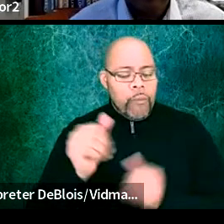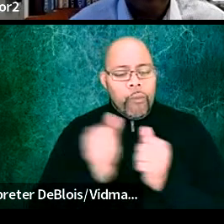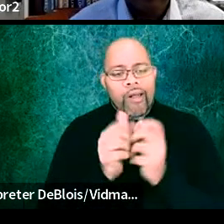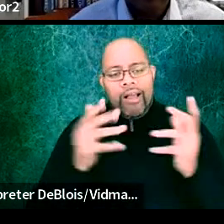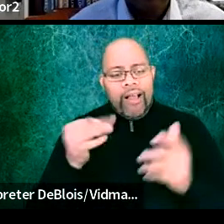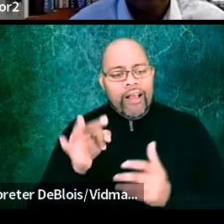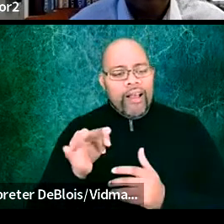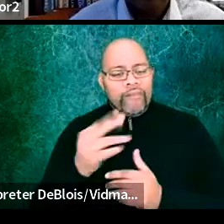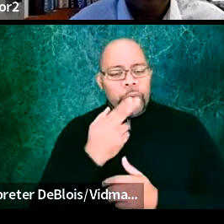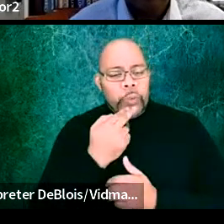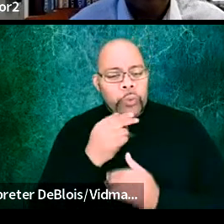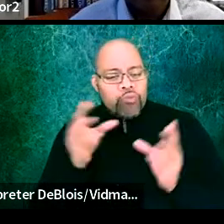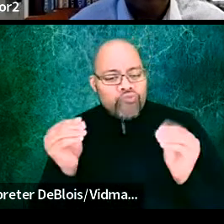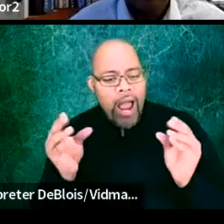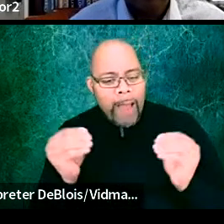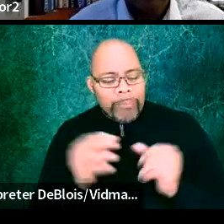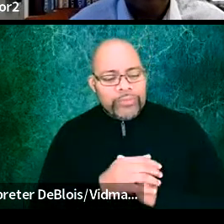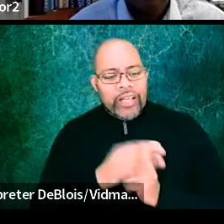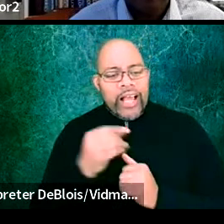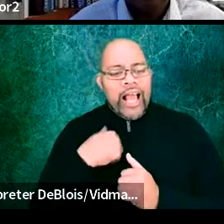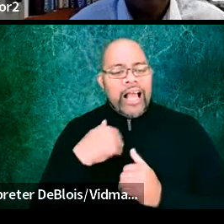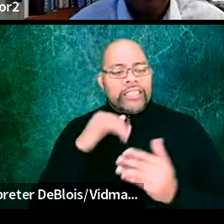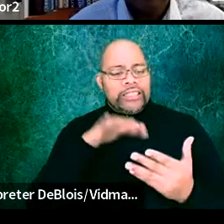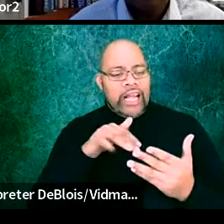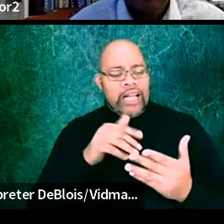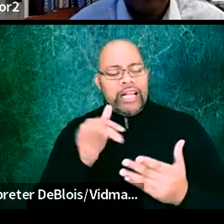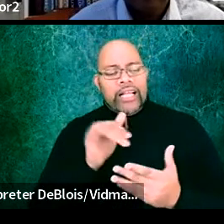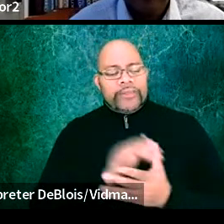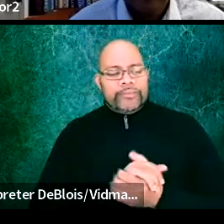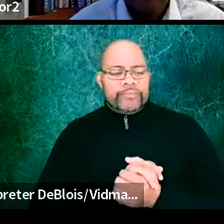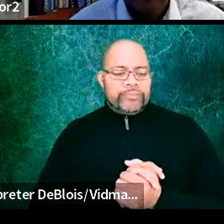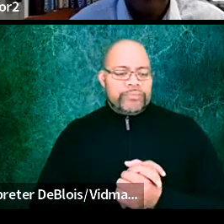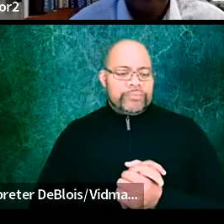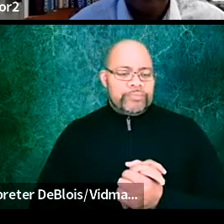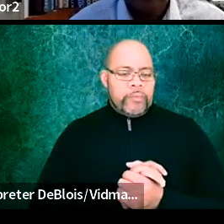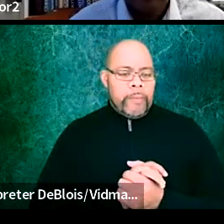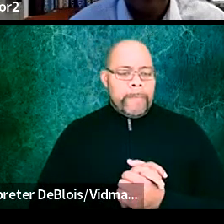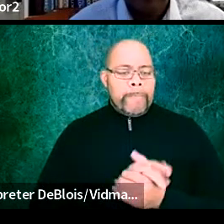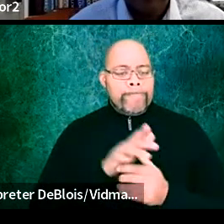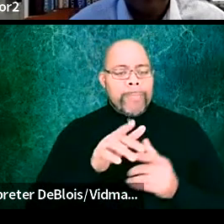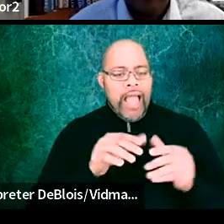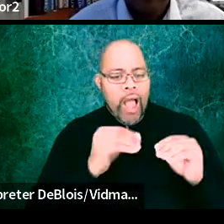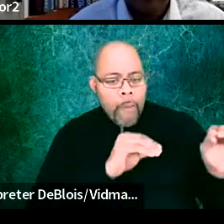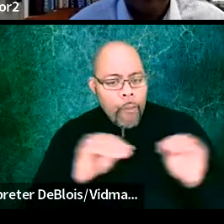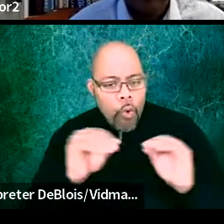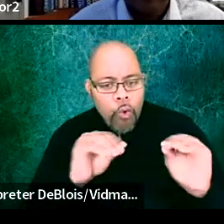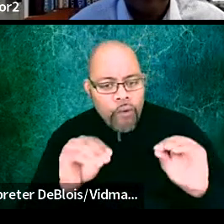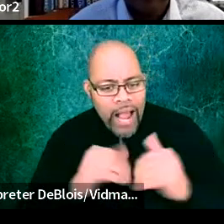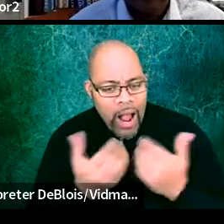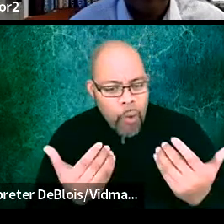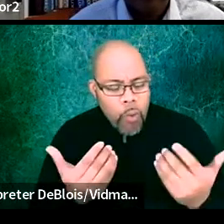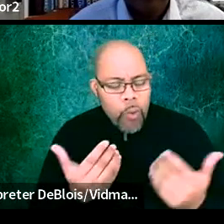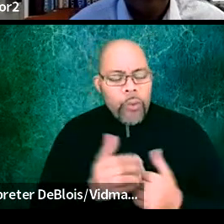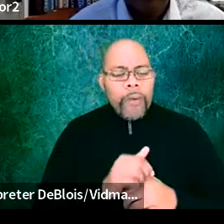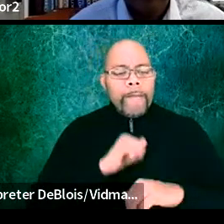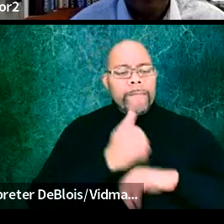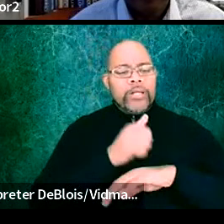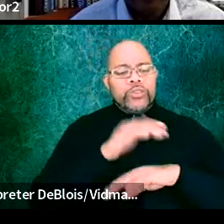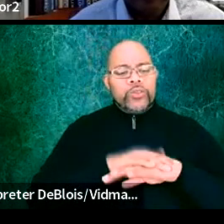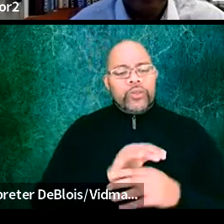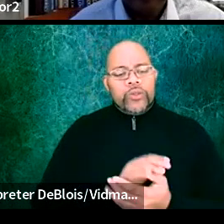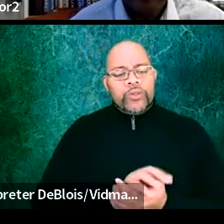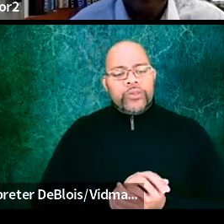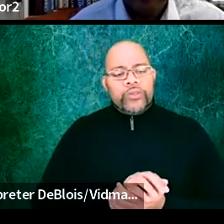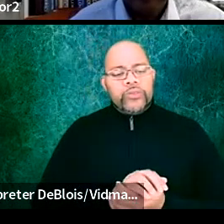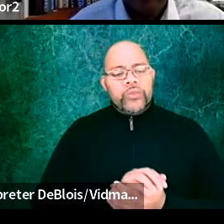of cute little crabs. And I studied sort of their locomotion, like how they move based on